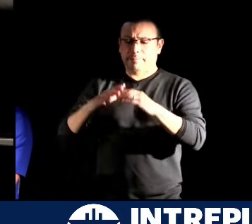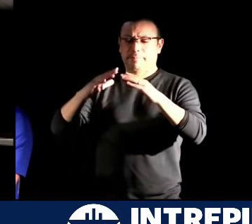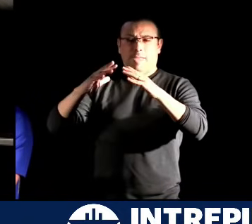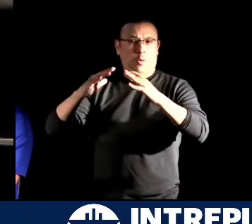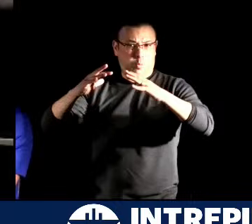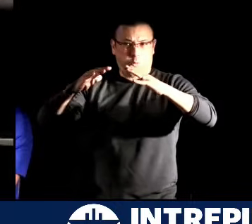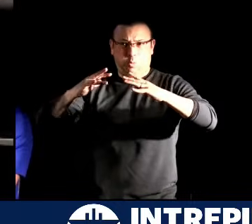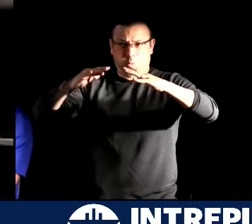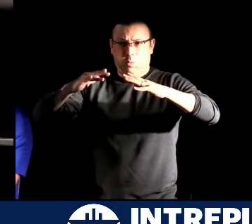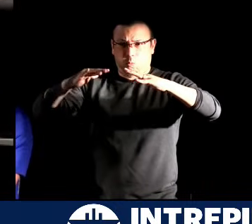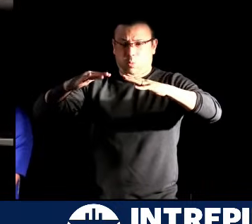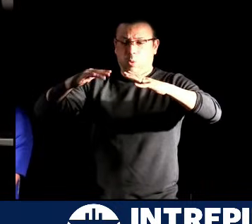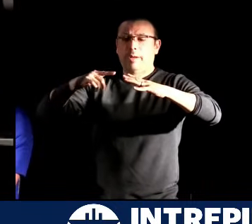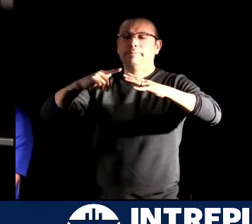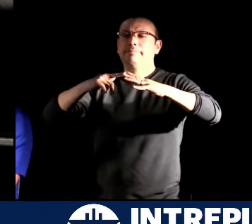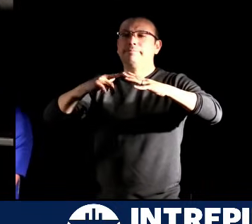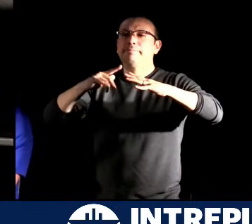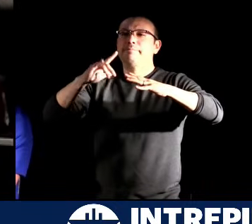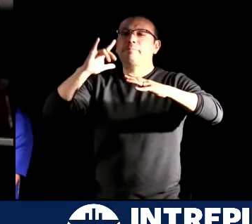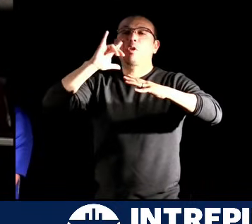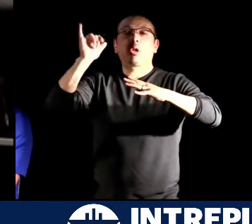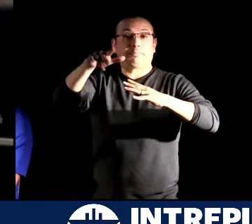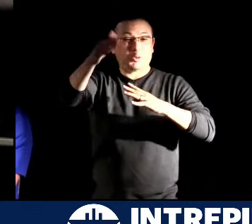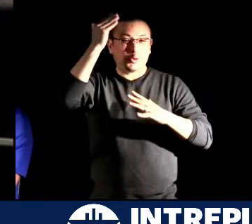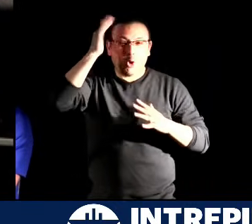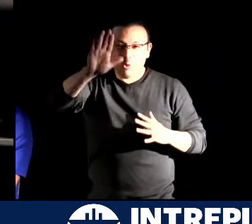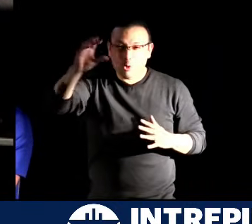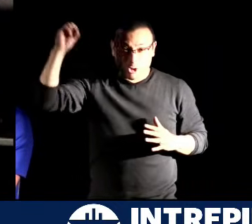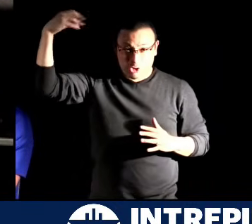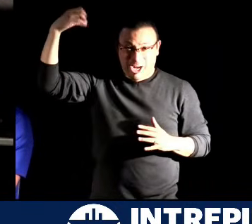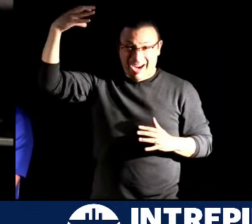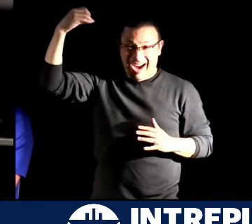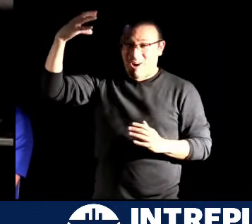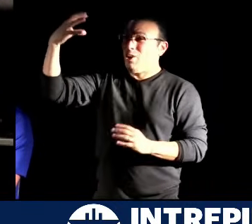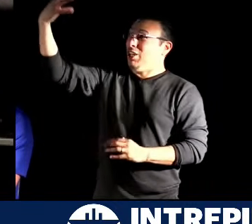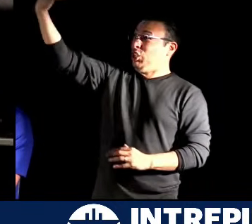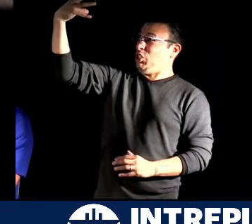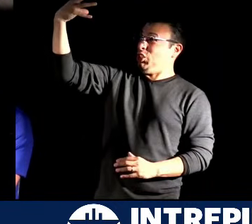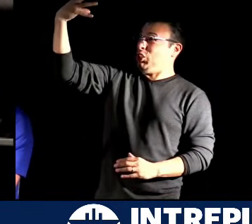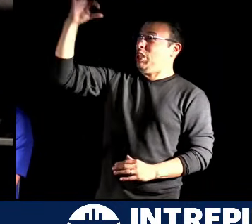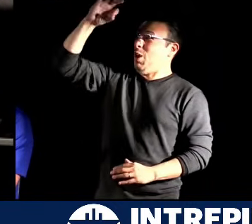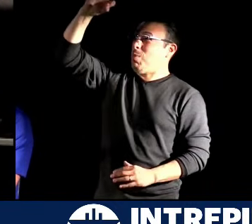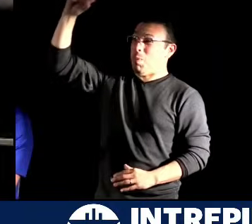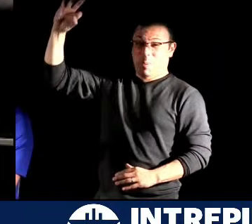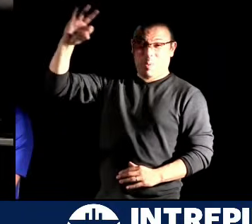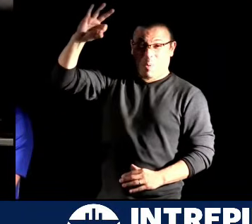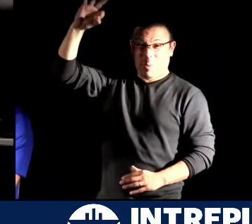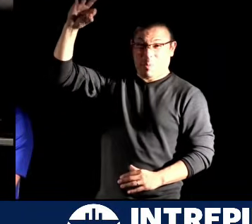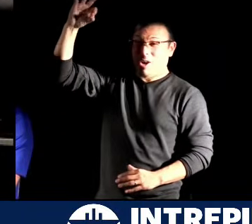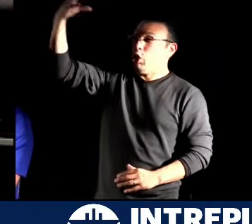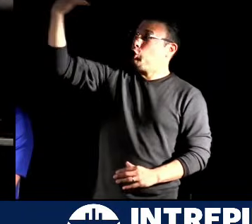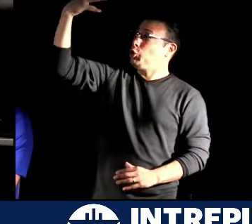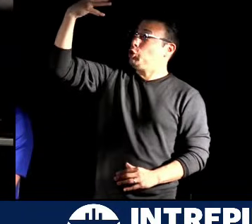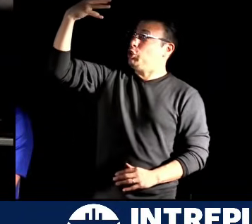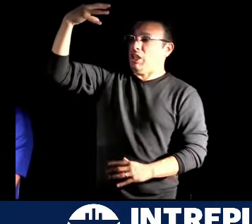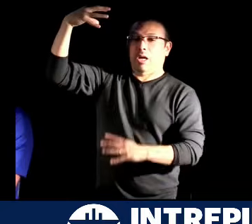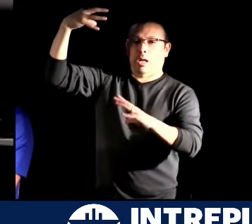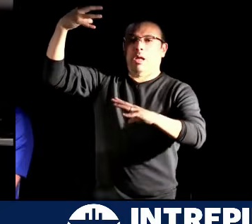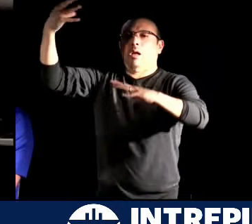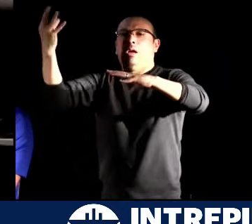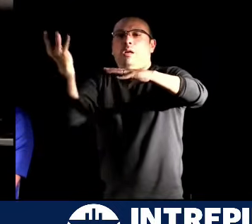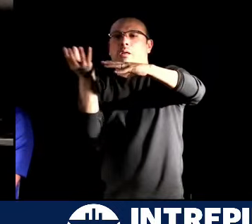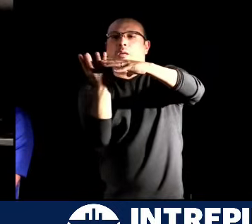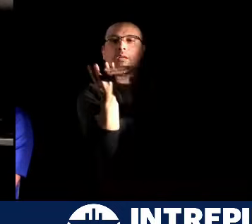surface acts like a shower head. Basically, you have very tiny explosions all over the surface of the